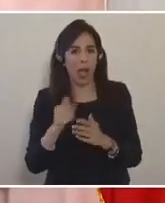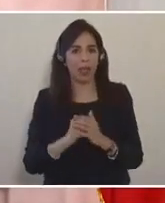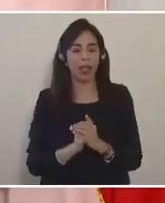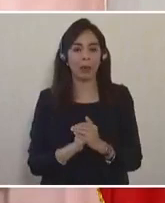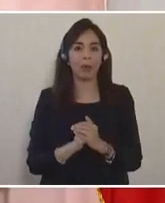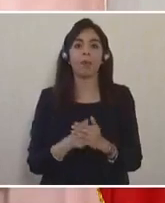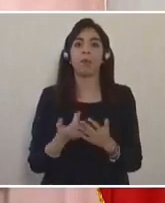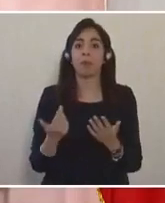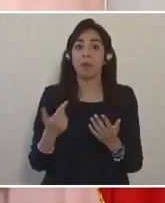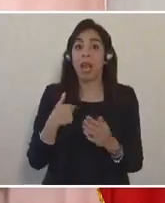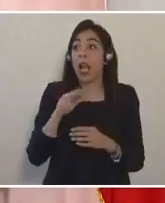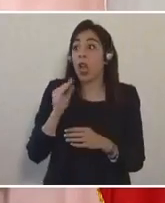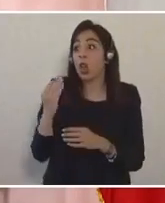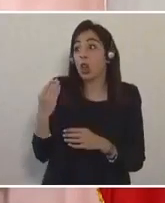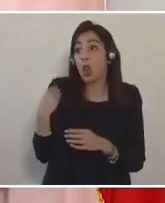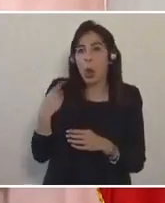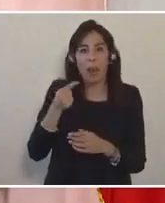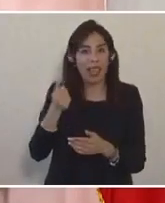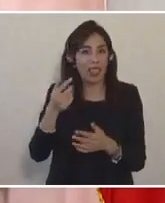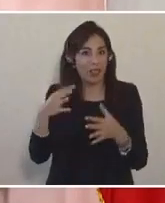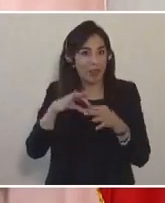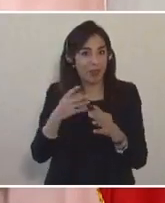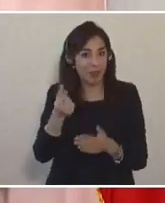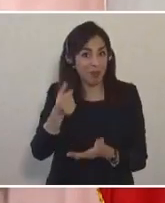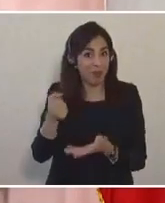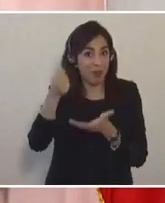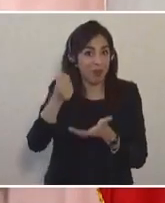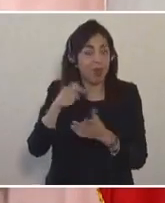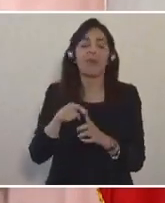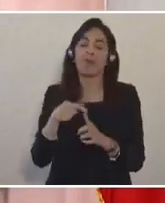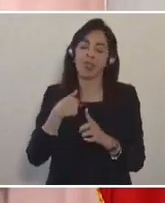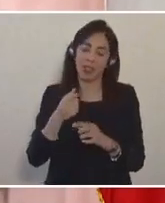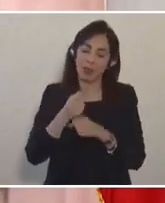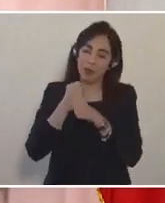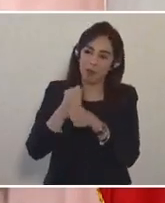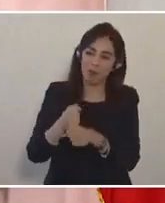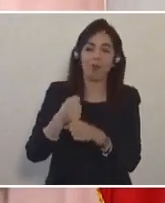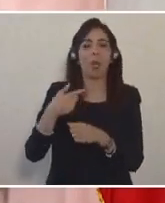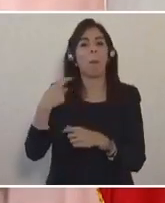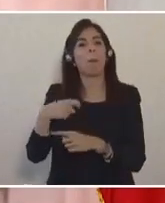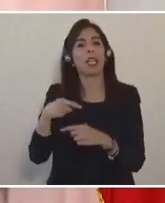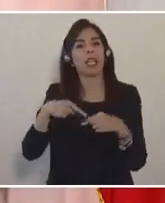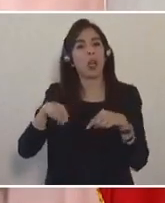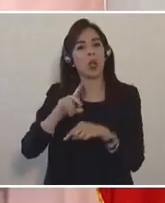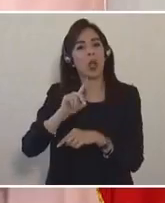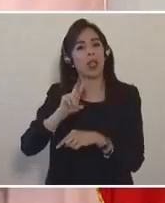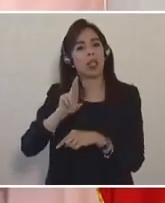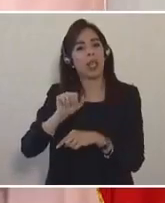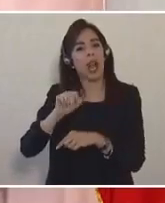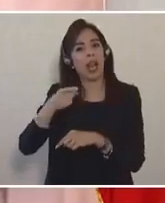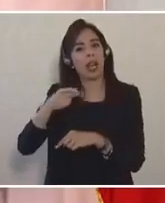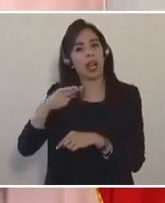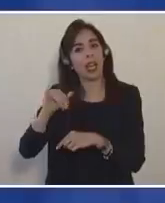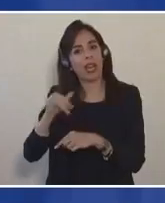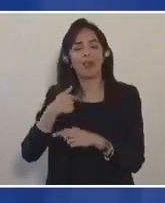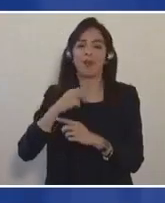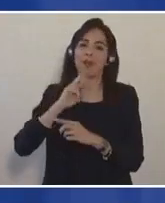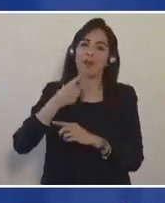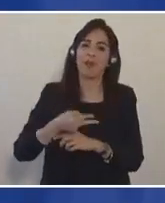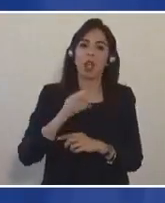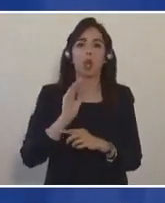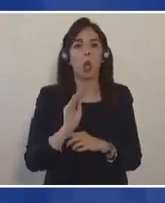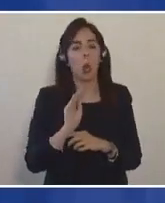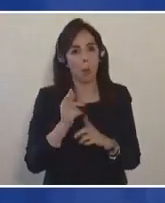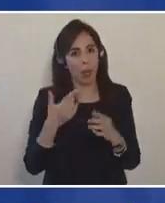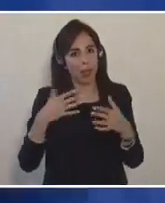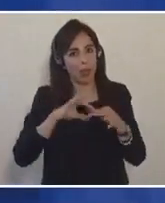certificate. You answer the certificate. I take the certificate, indeed. Yes, WHO approved vaccines are